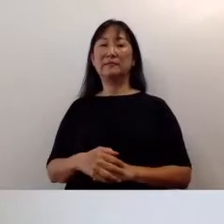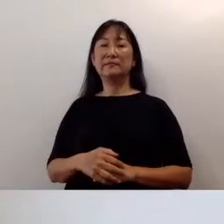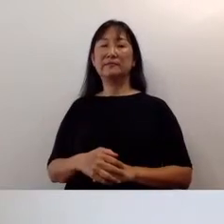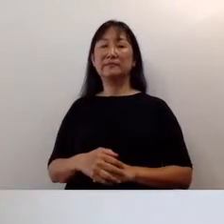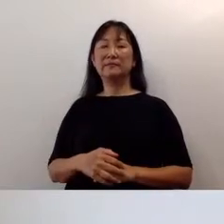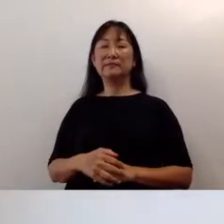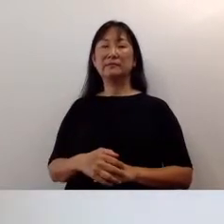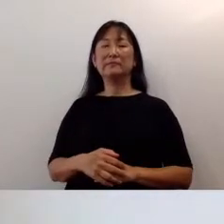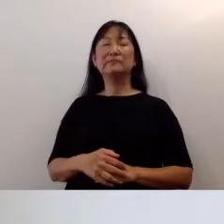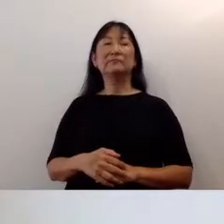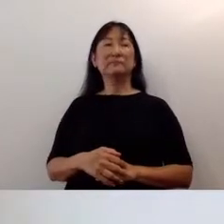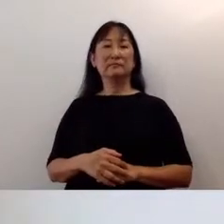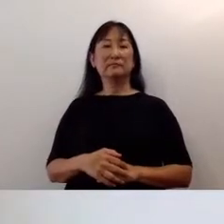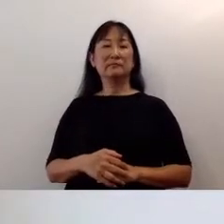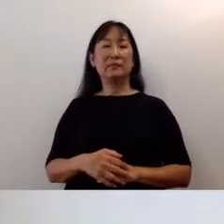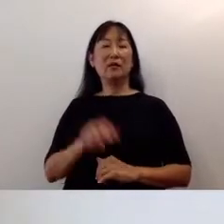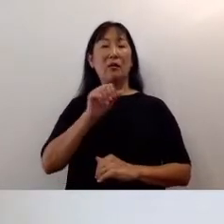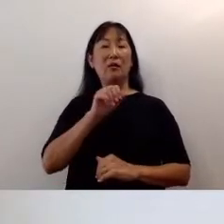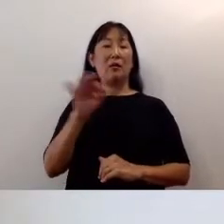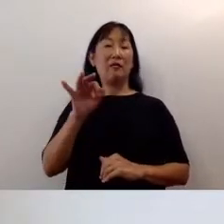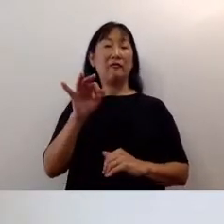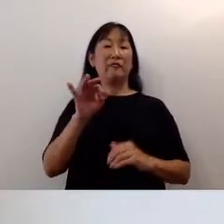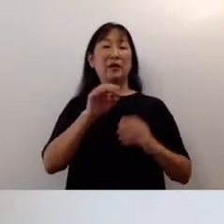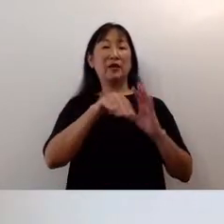All right, so off camera, we have